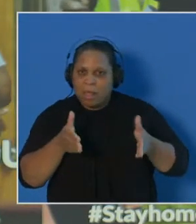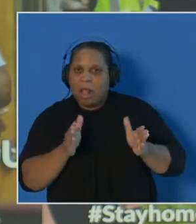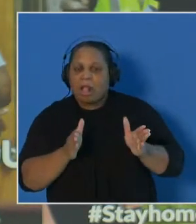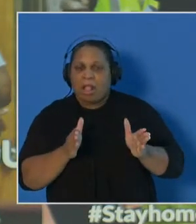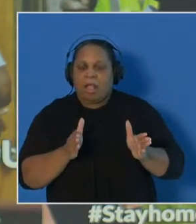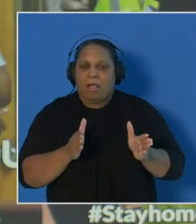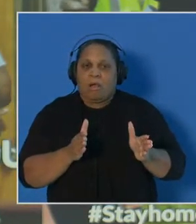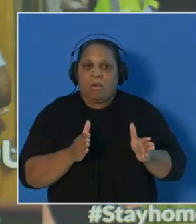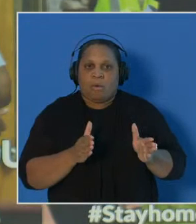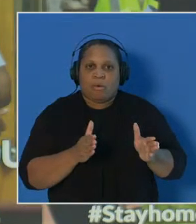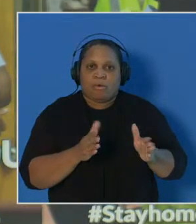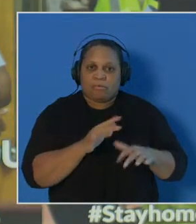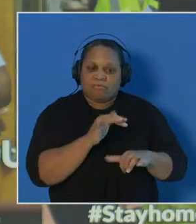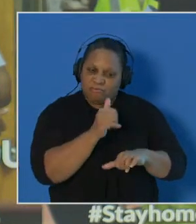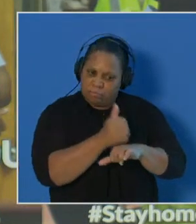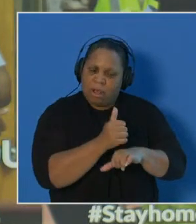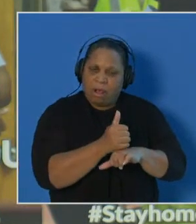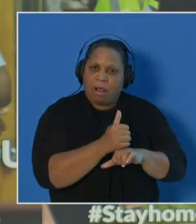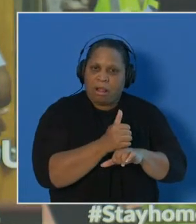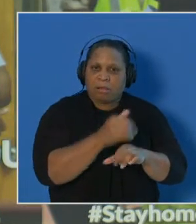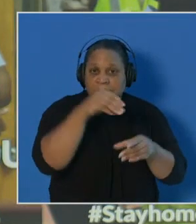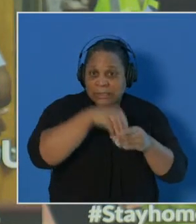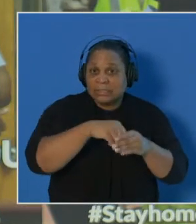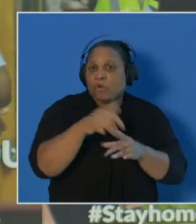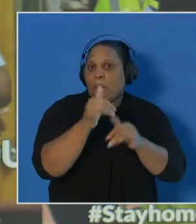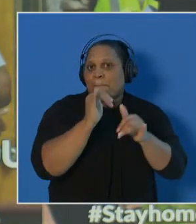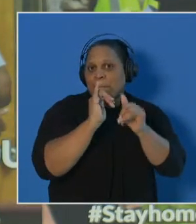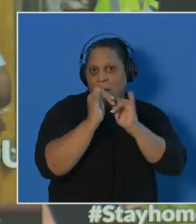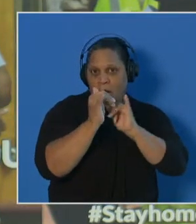for clubs that may have indoor bar